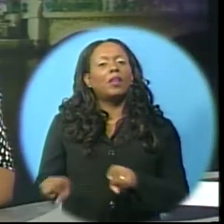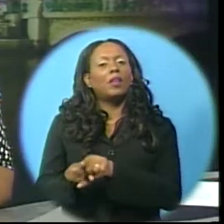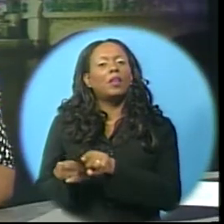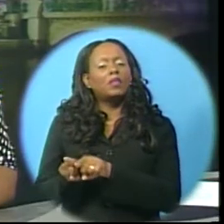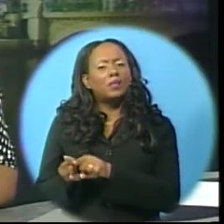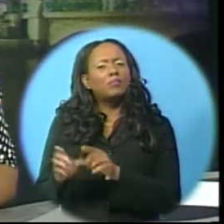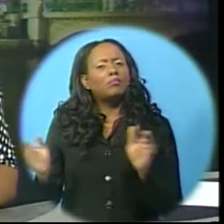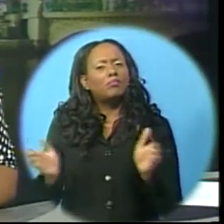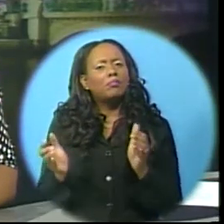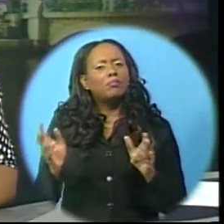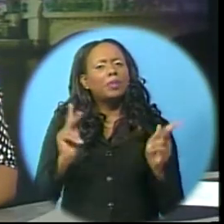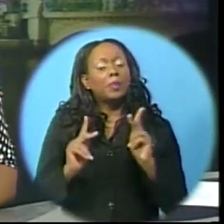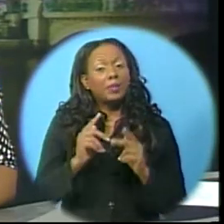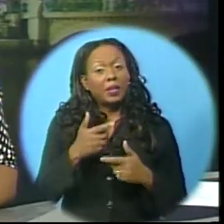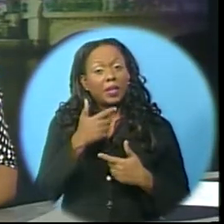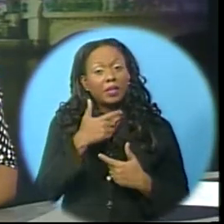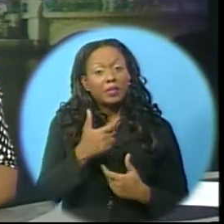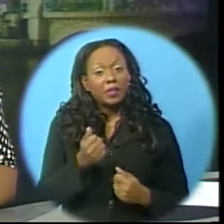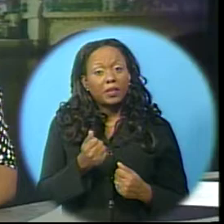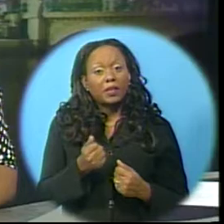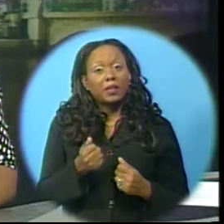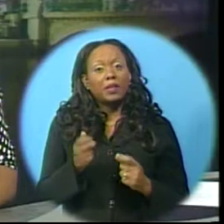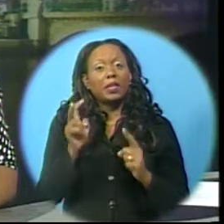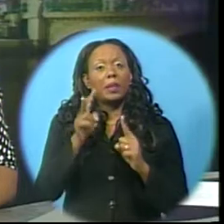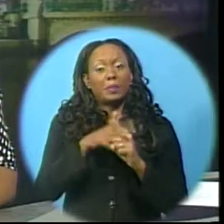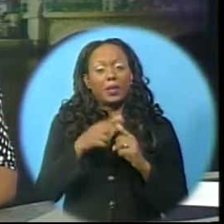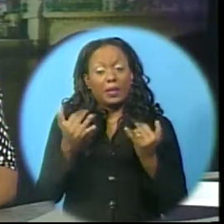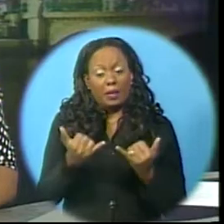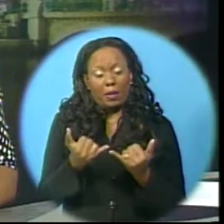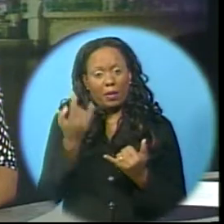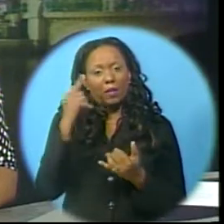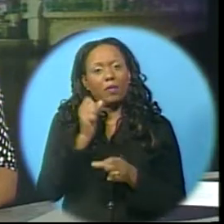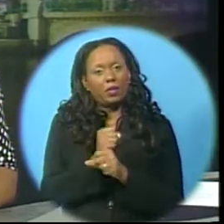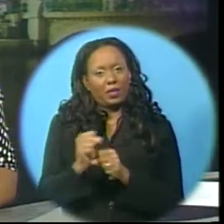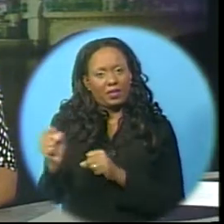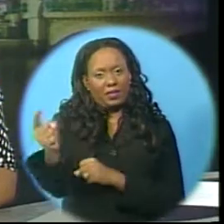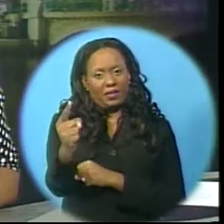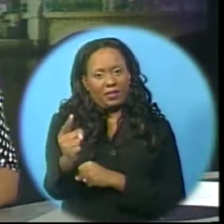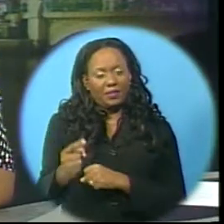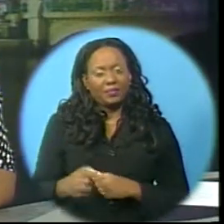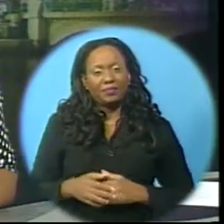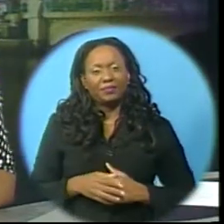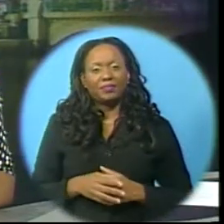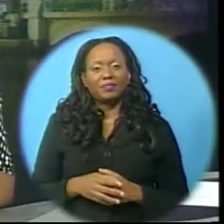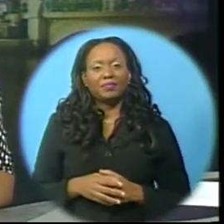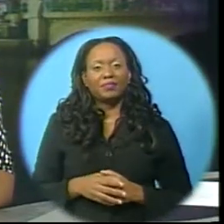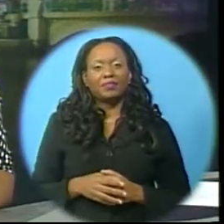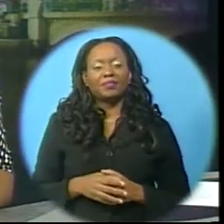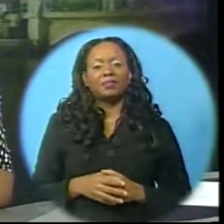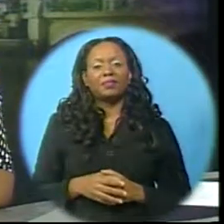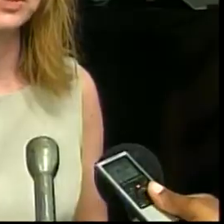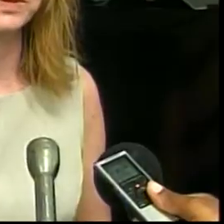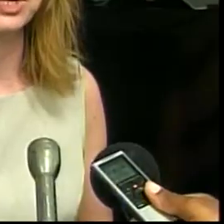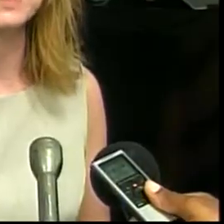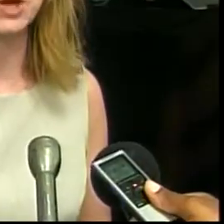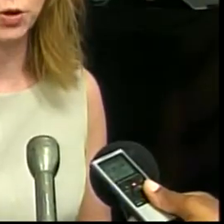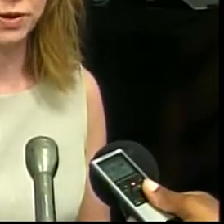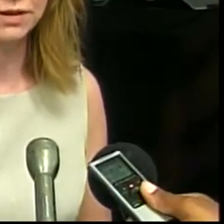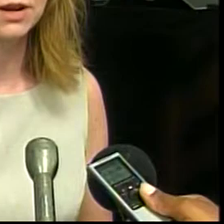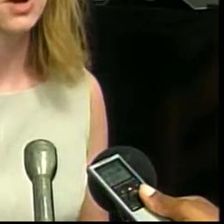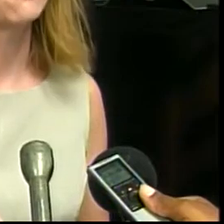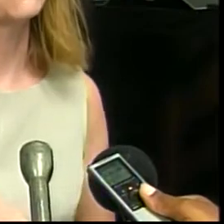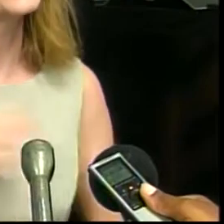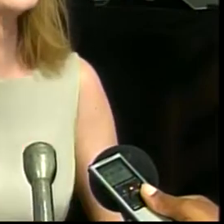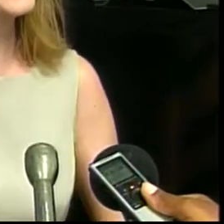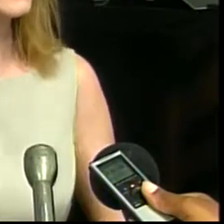urging interested persons to submit their applications now for next year. The application window is